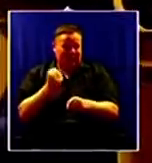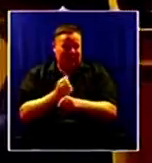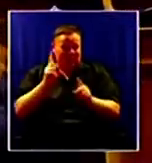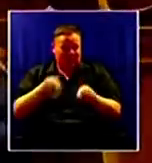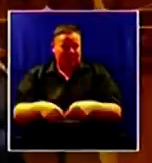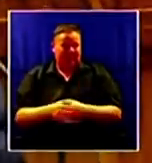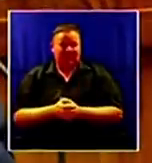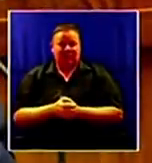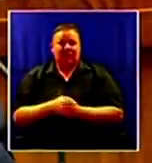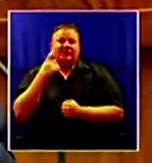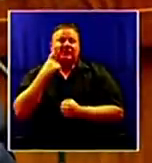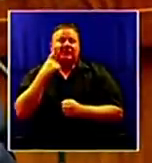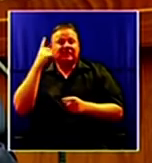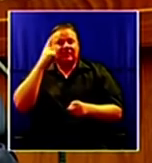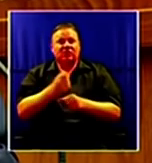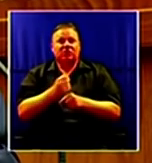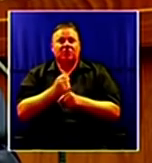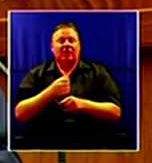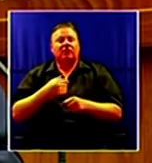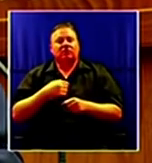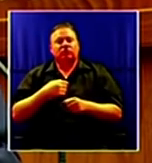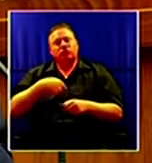easy decisions, go swimming.